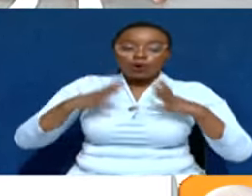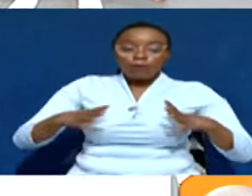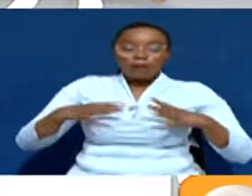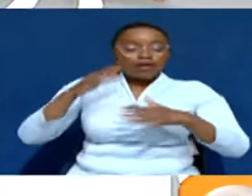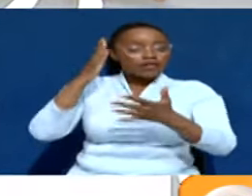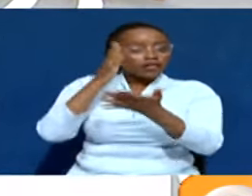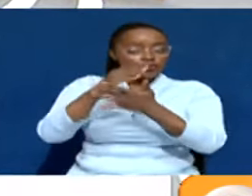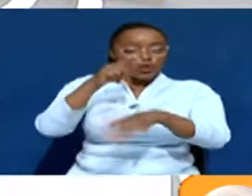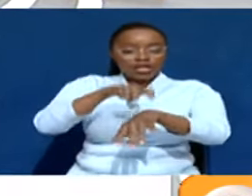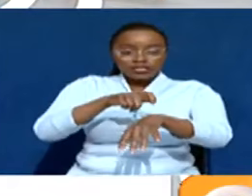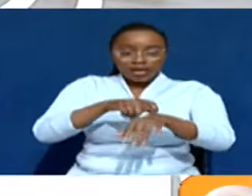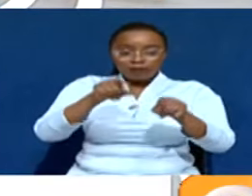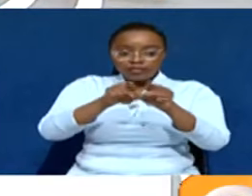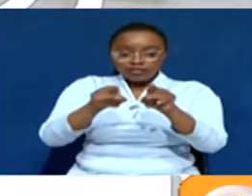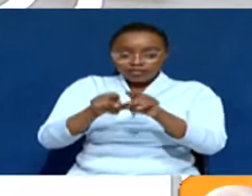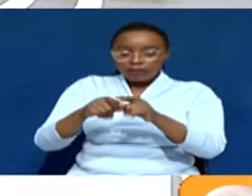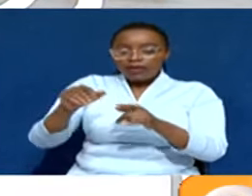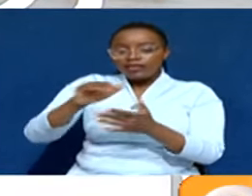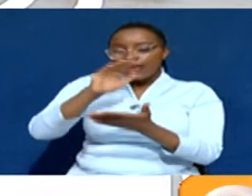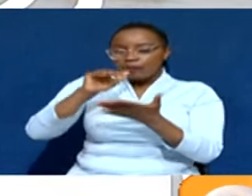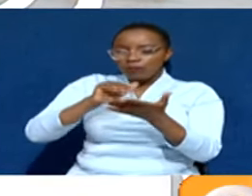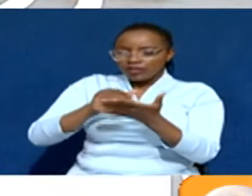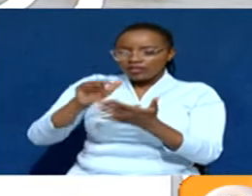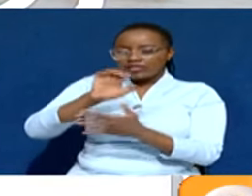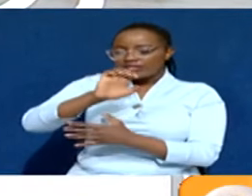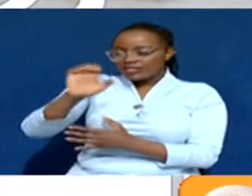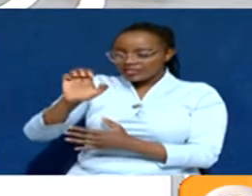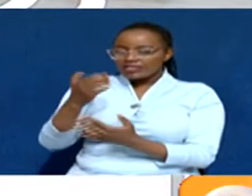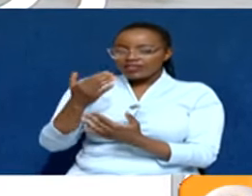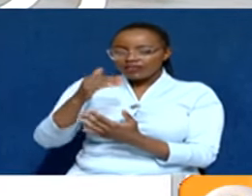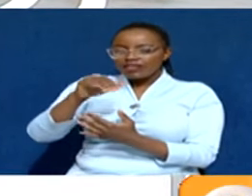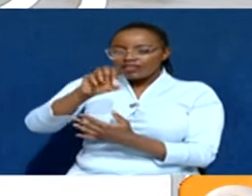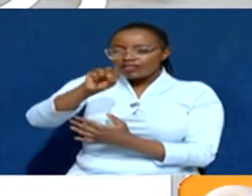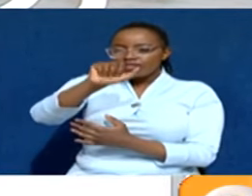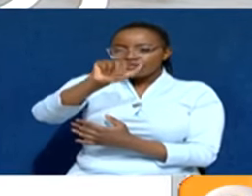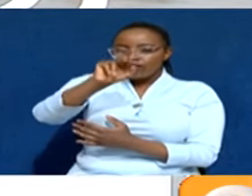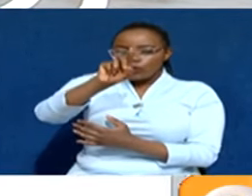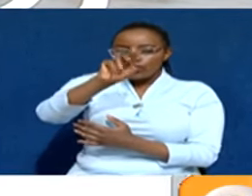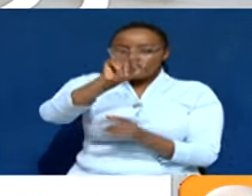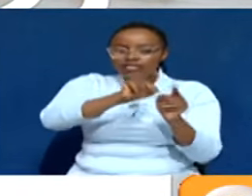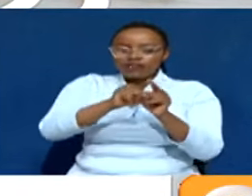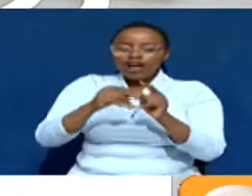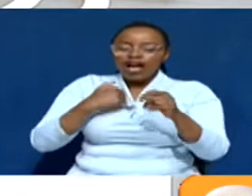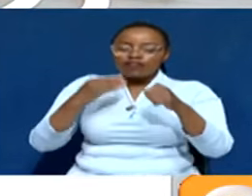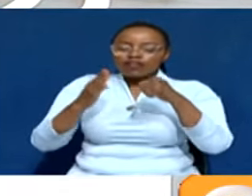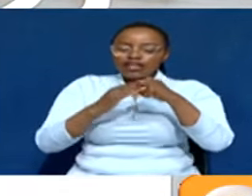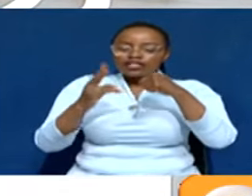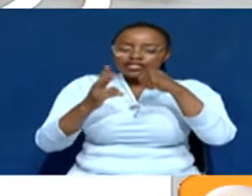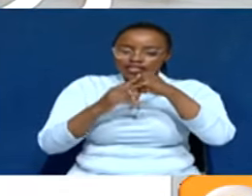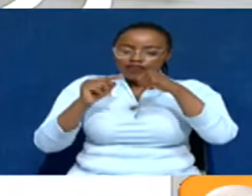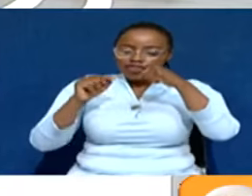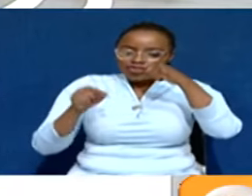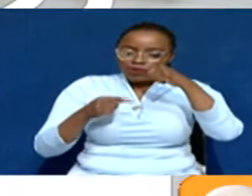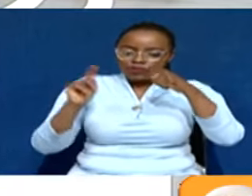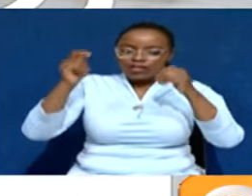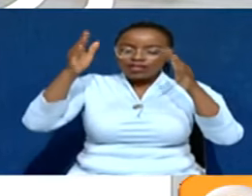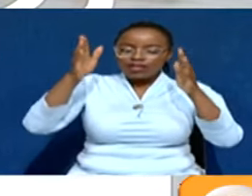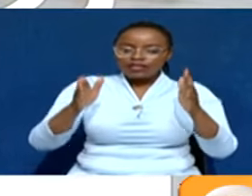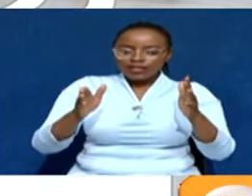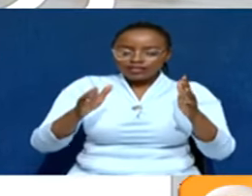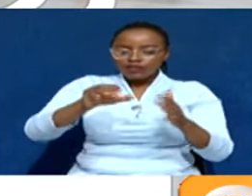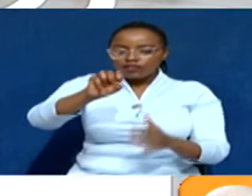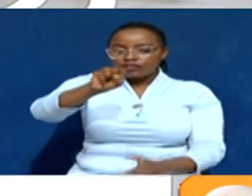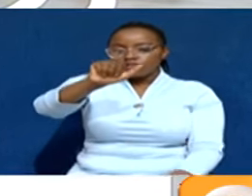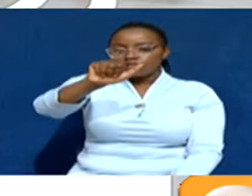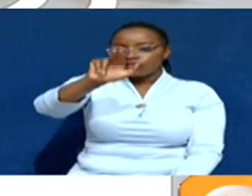real time. In the Middle East, especially Saudi Arabia. Did you know there are 97,000 Kenyans